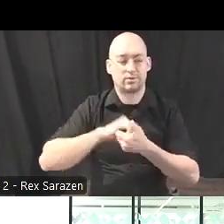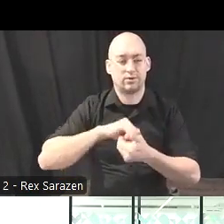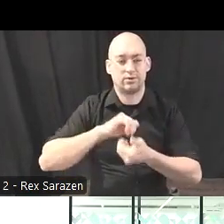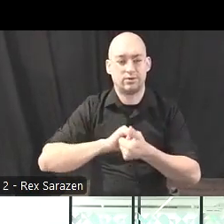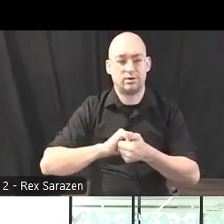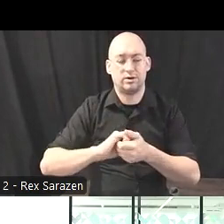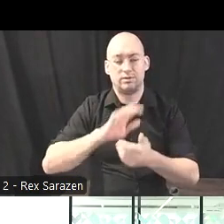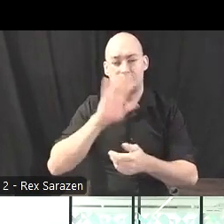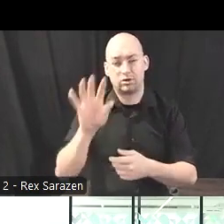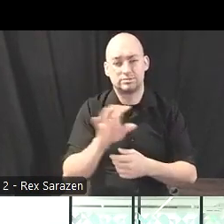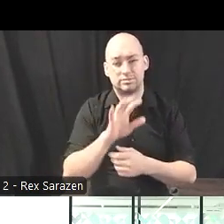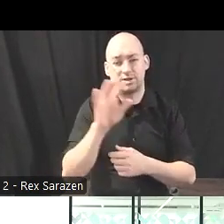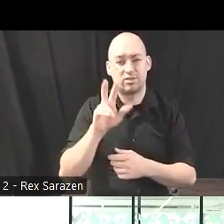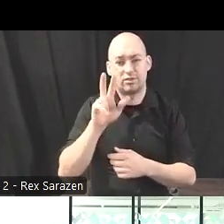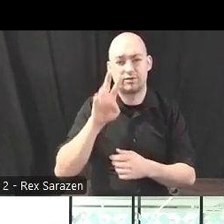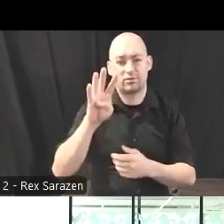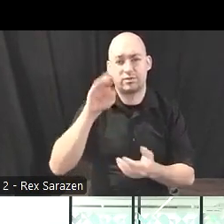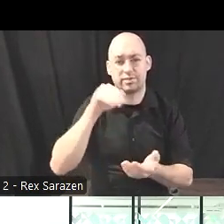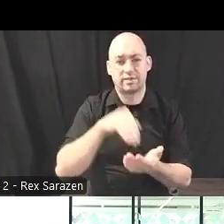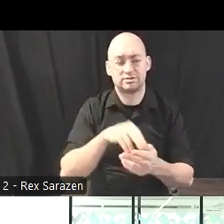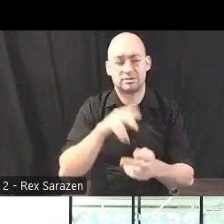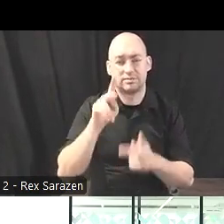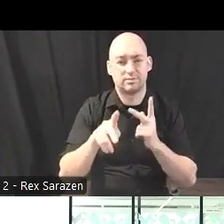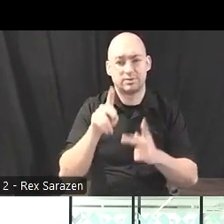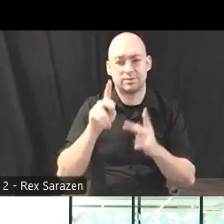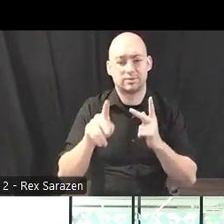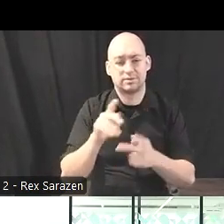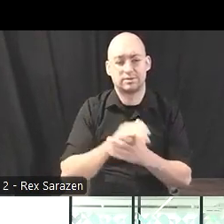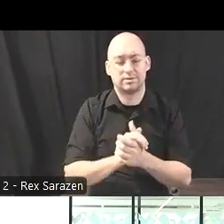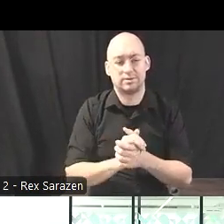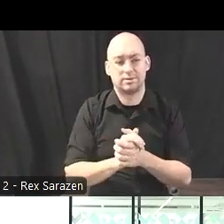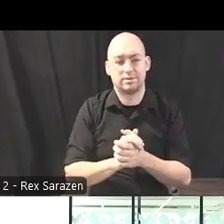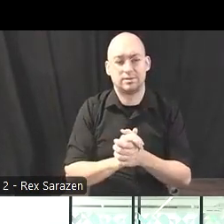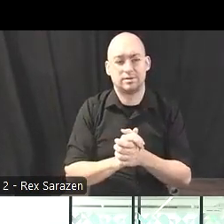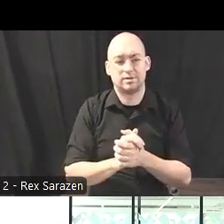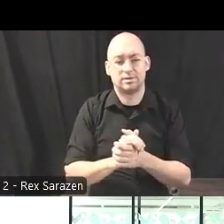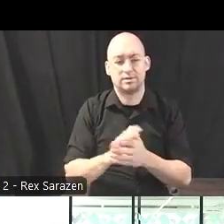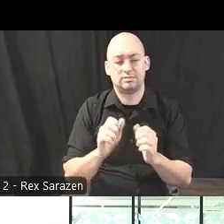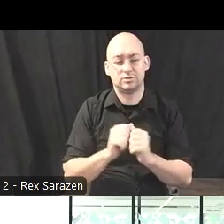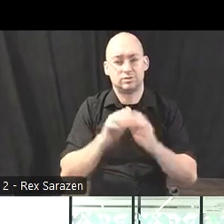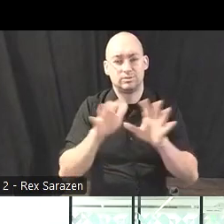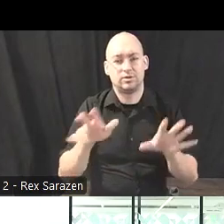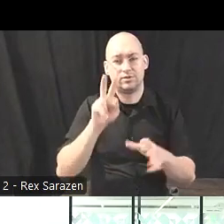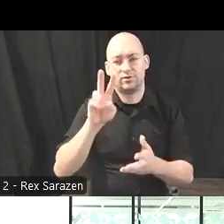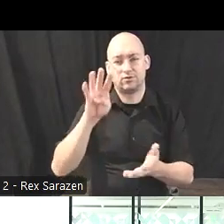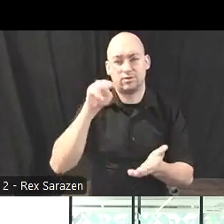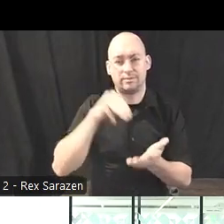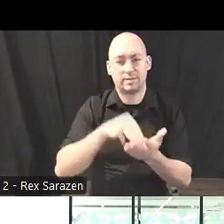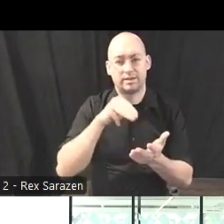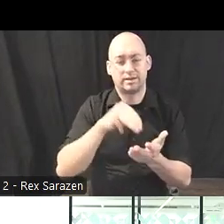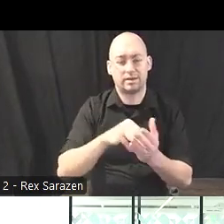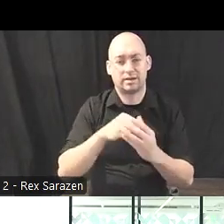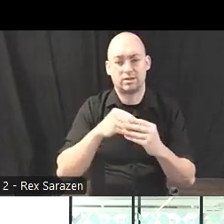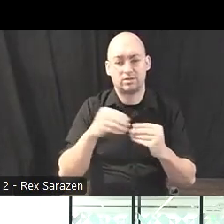approximately 34,000 people, and we distributed $34 million in incentive payments to